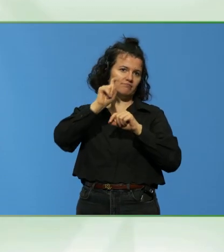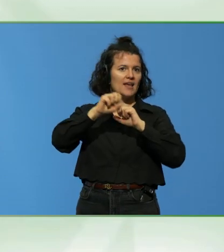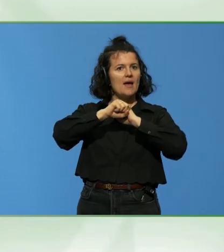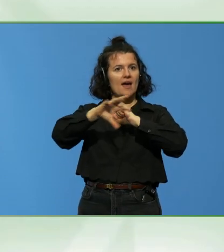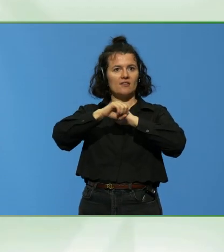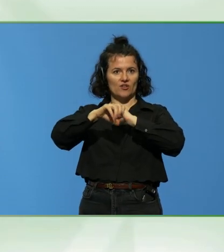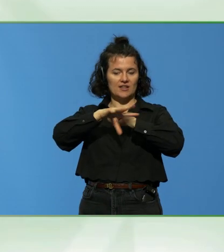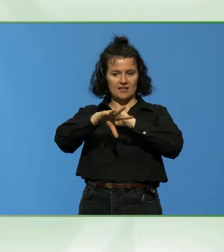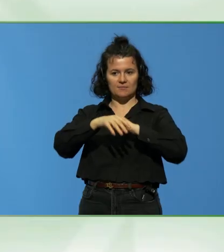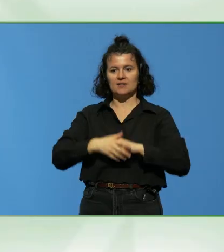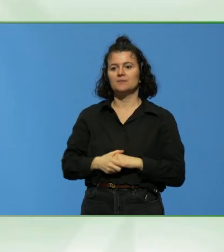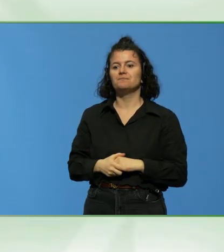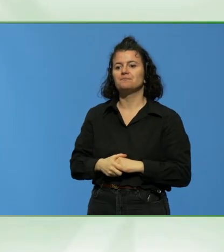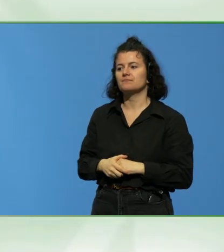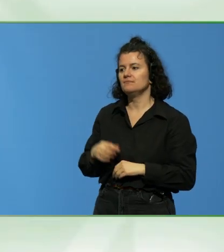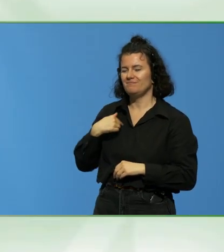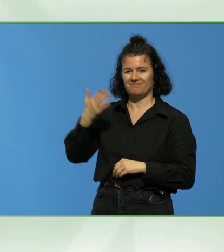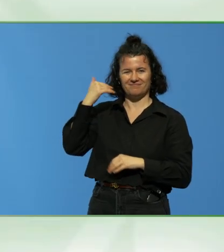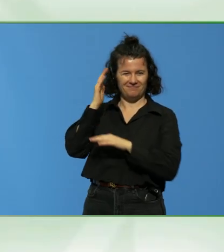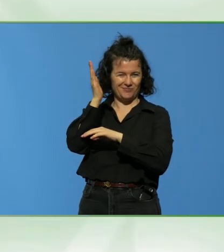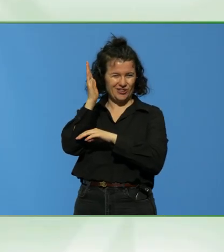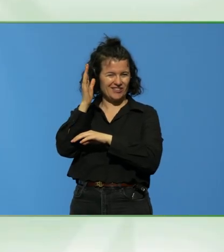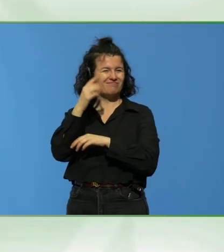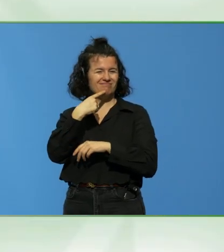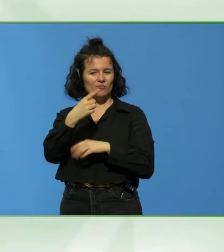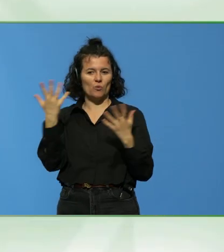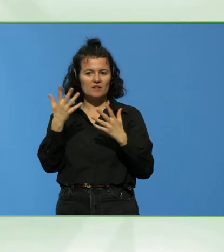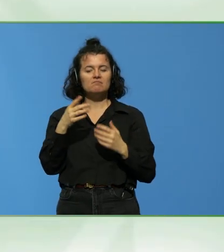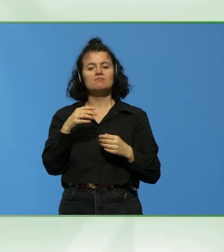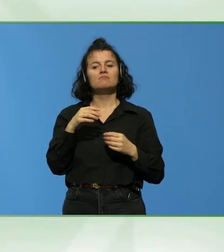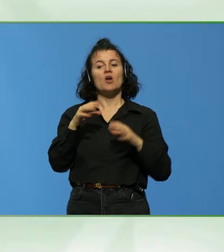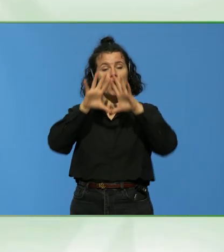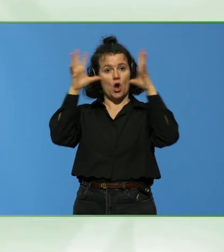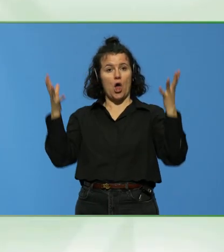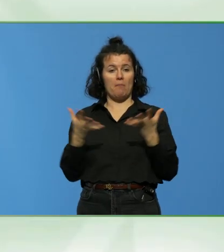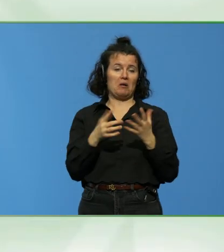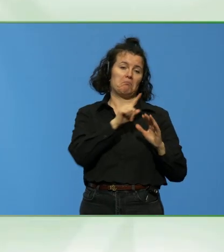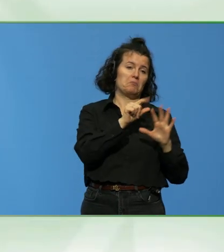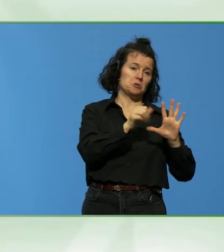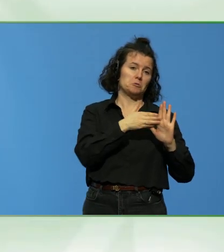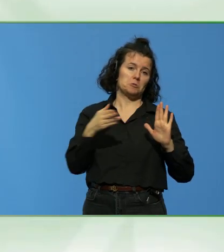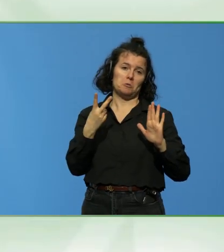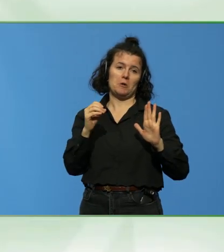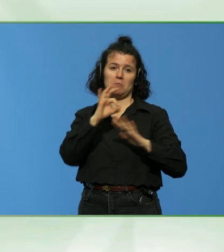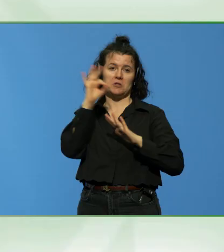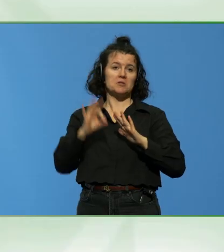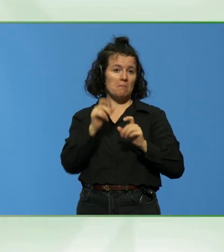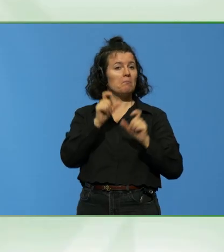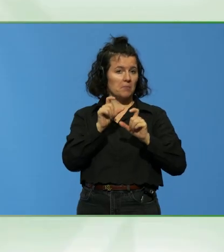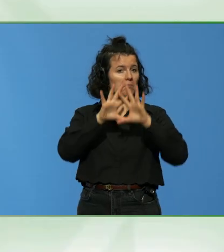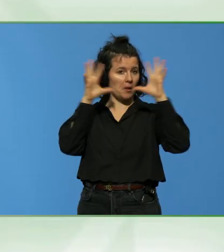estimated that 16 to 20% of us are disabled globally, but only 1% of ads feature disabled